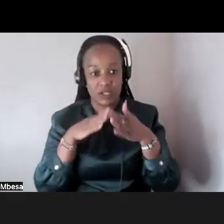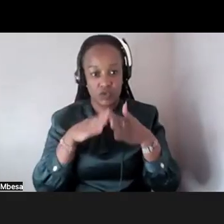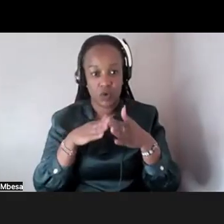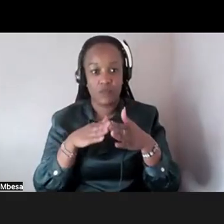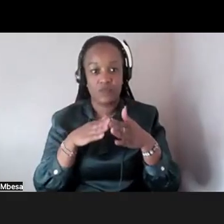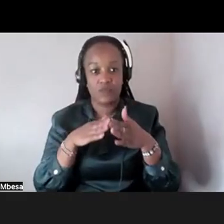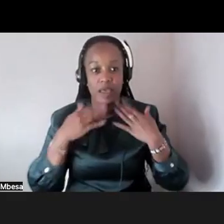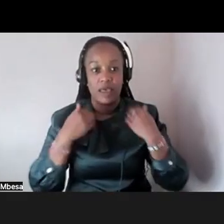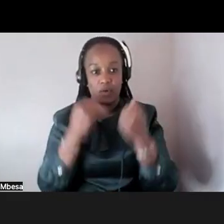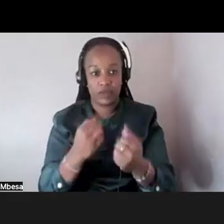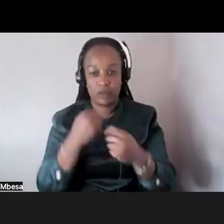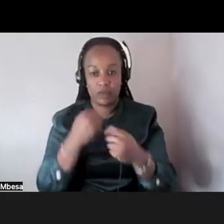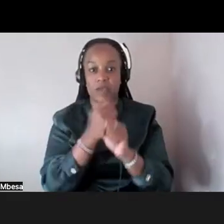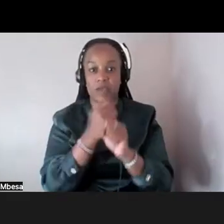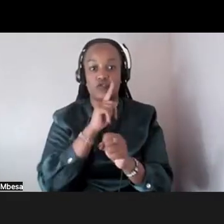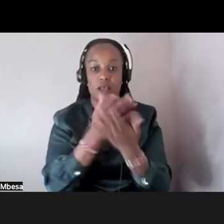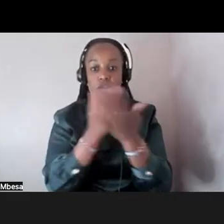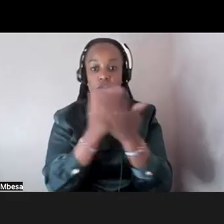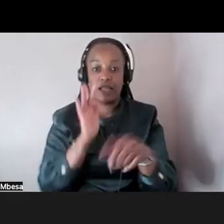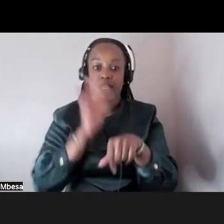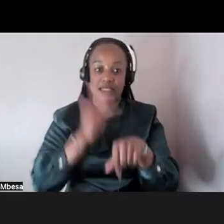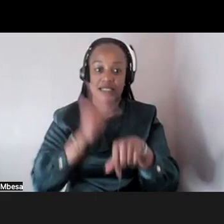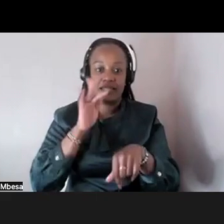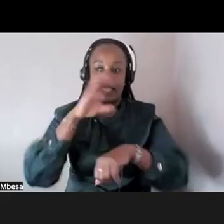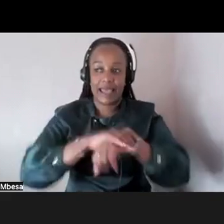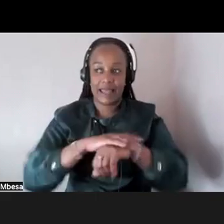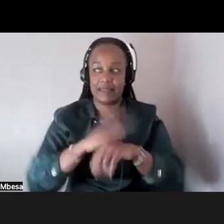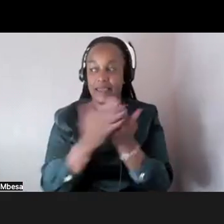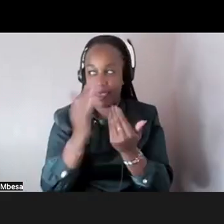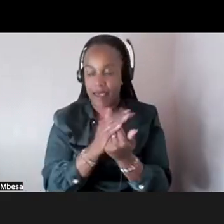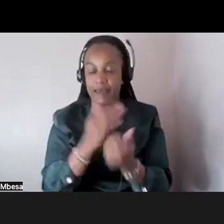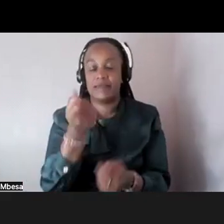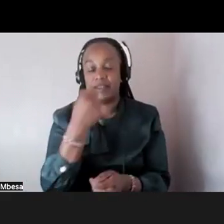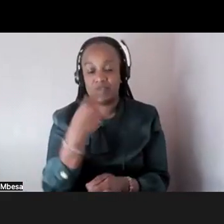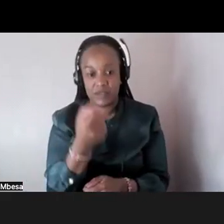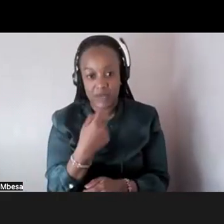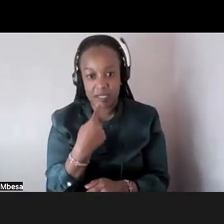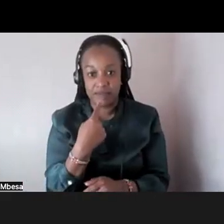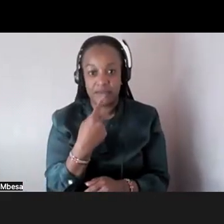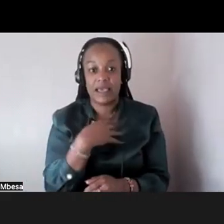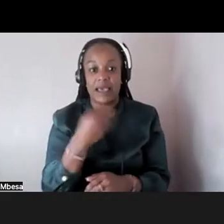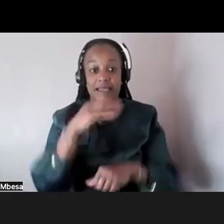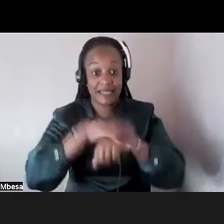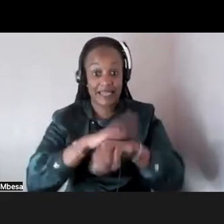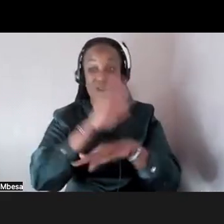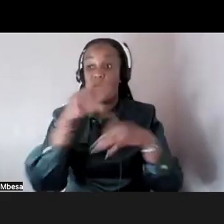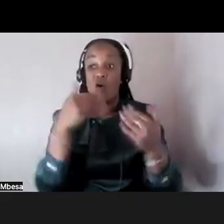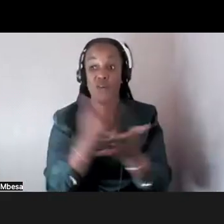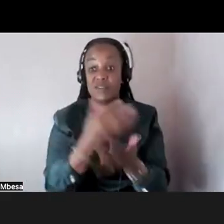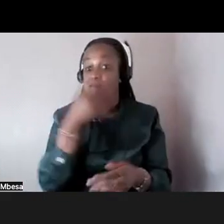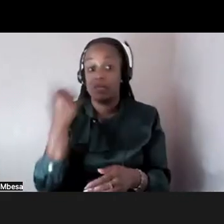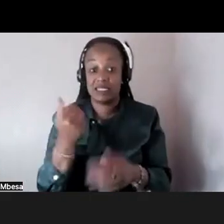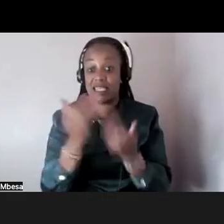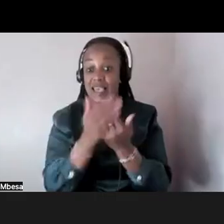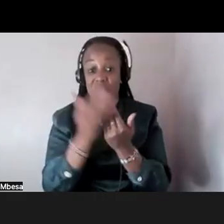who've been affected receive the care and treatment and respect and respectful care that they deserve. And on the other